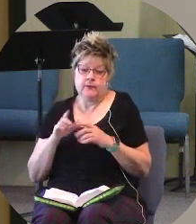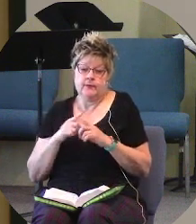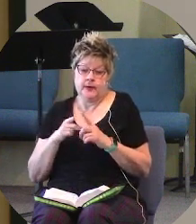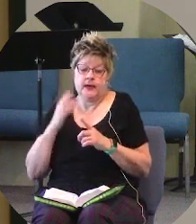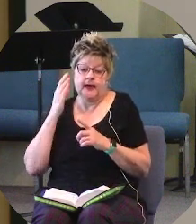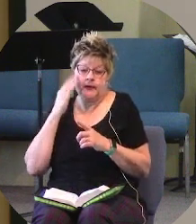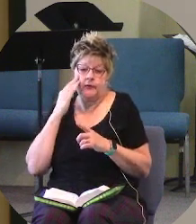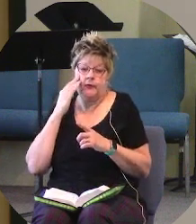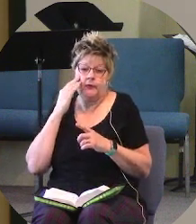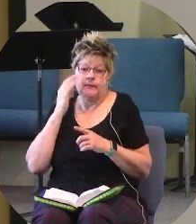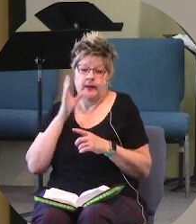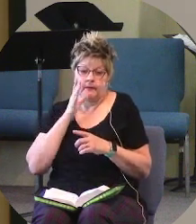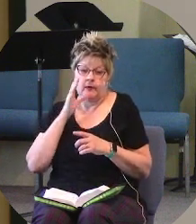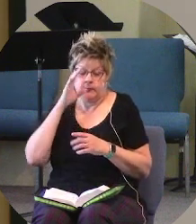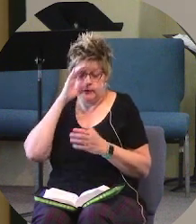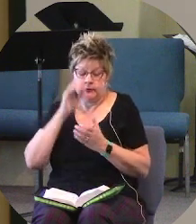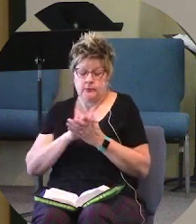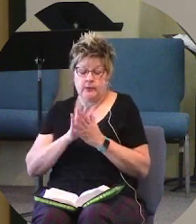till the day she died.